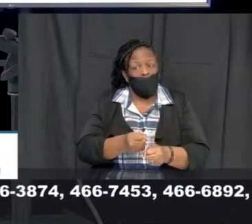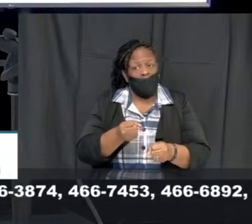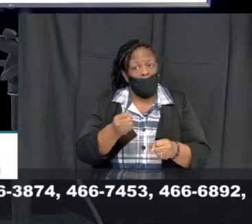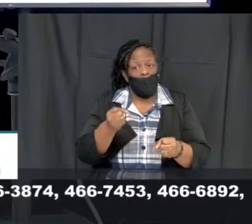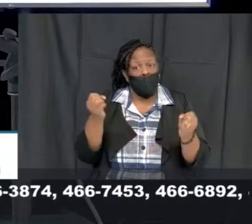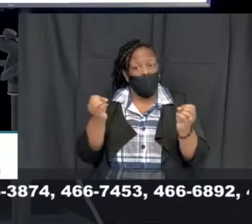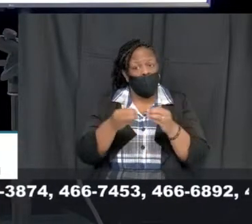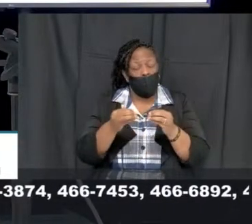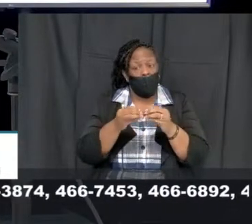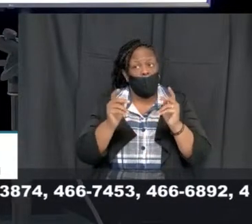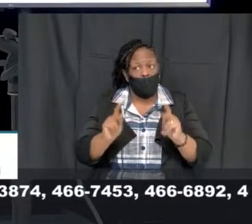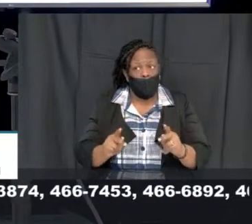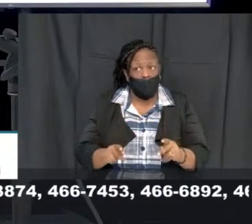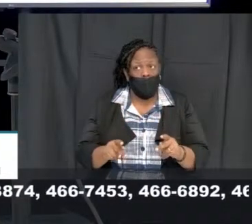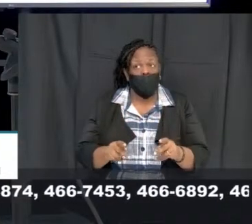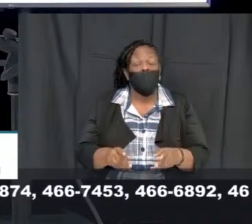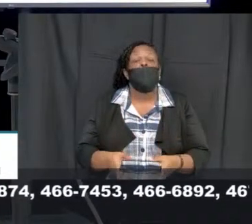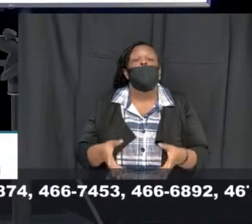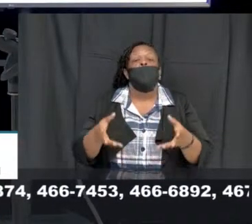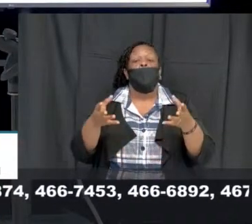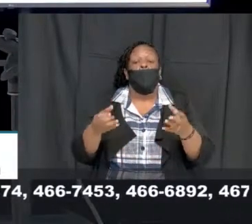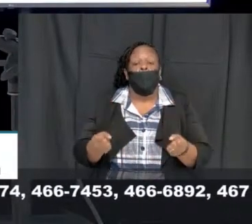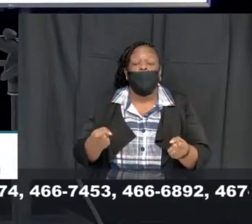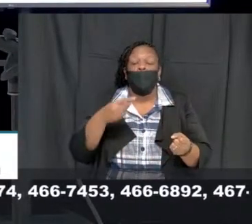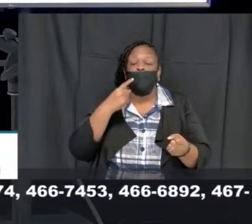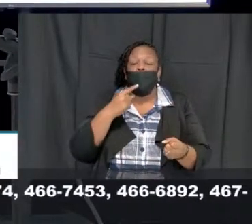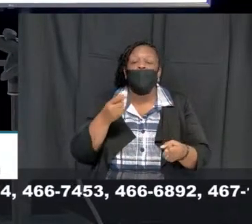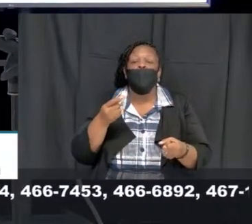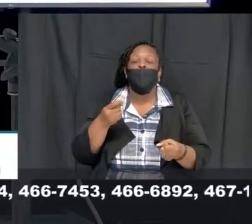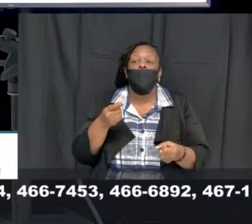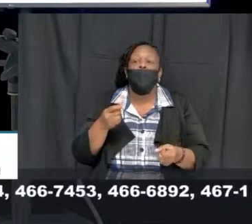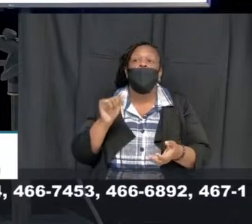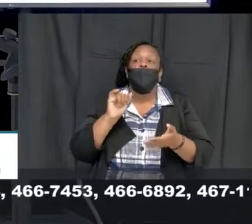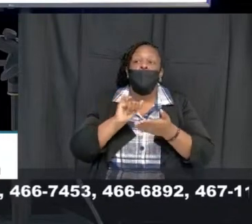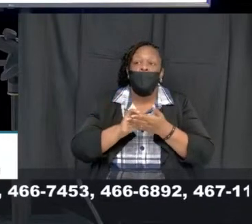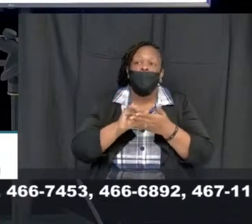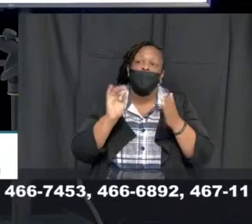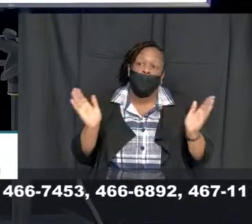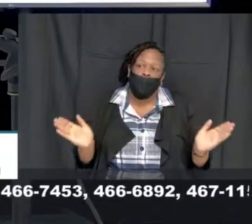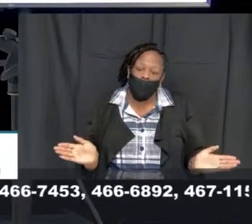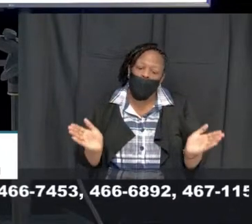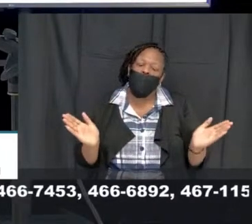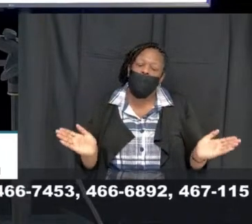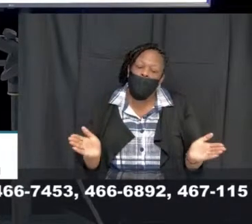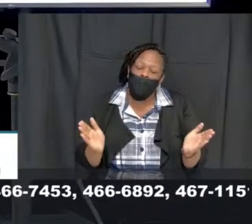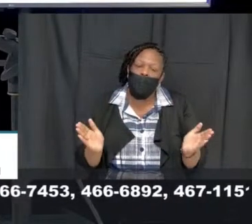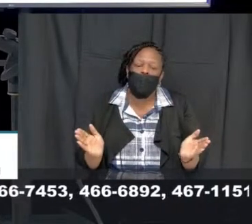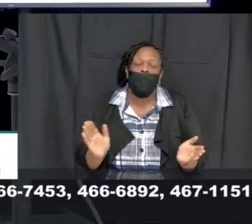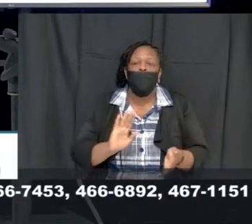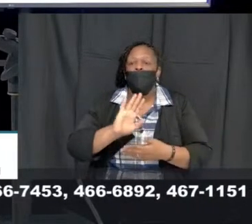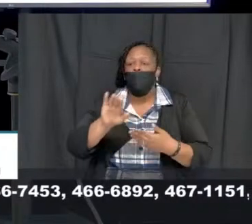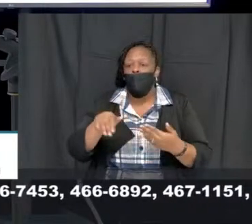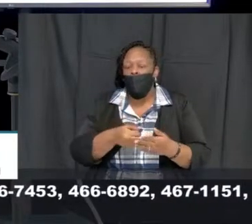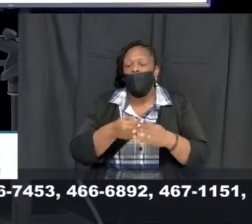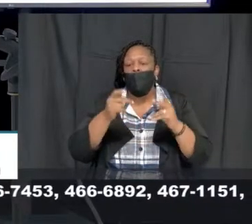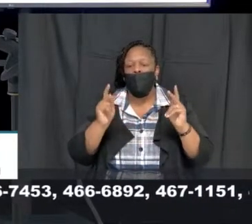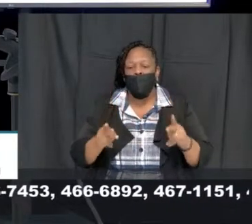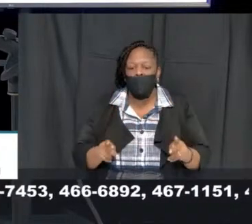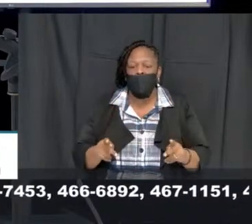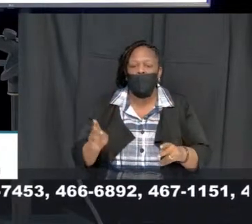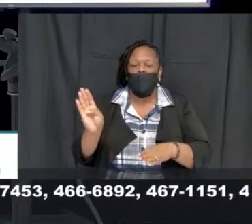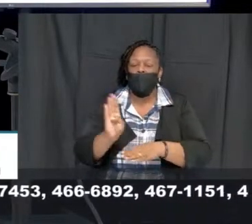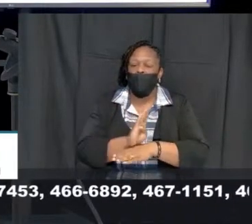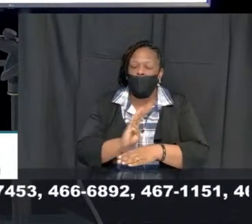I don't have any formal presentation to give you, but it's really to appeal to those in the business